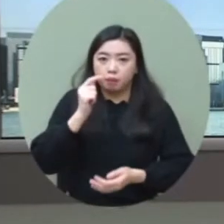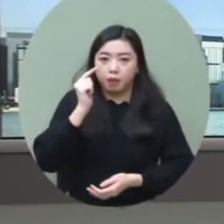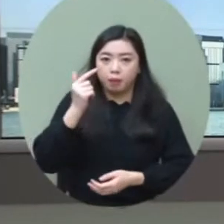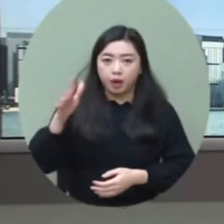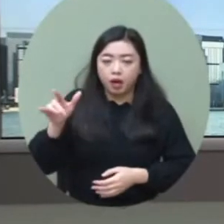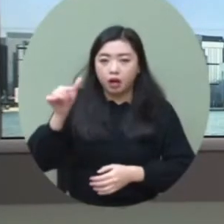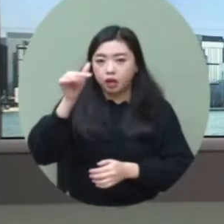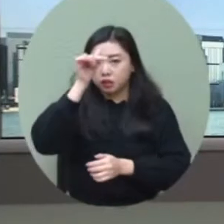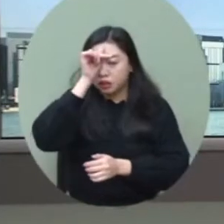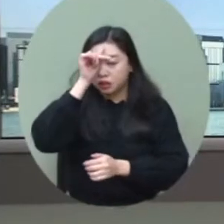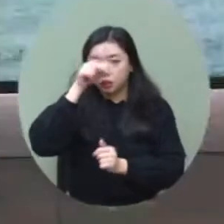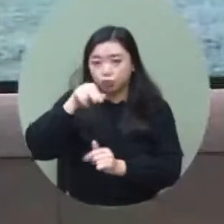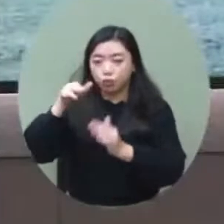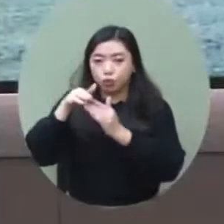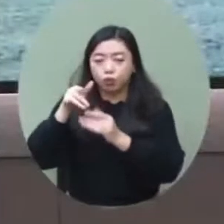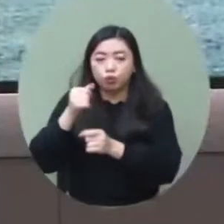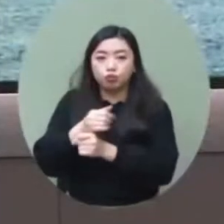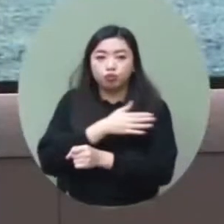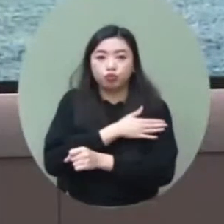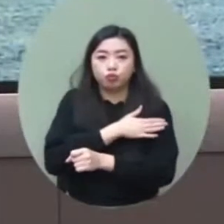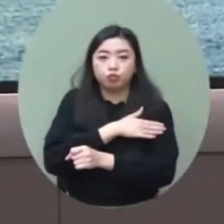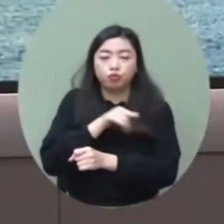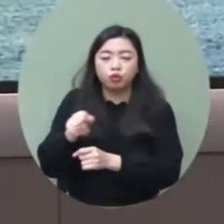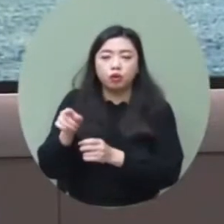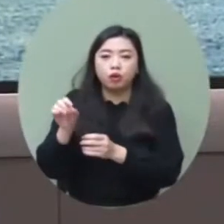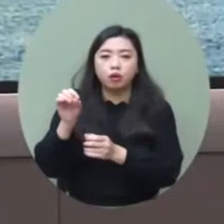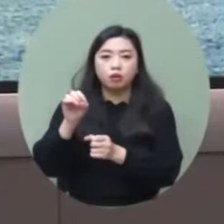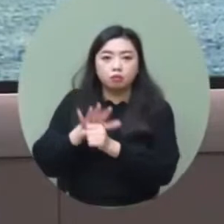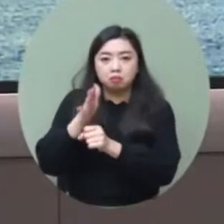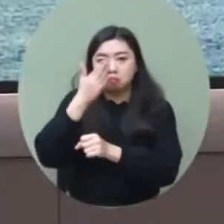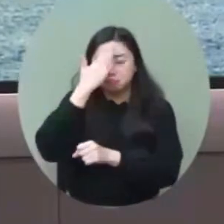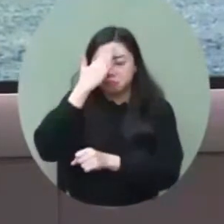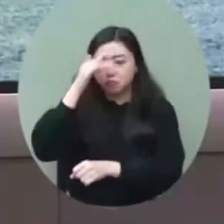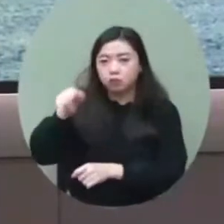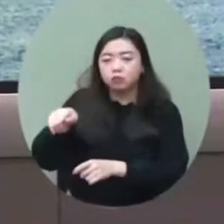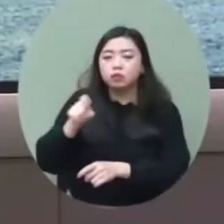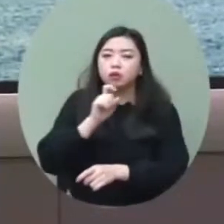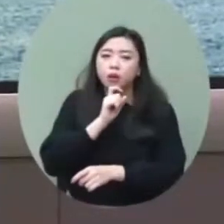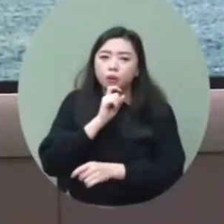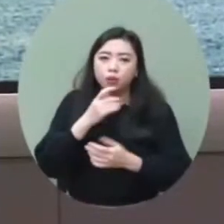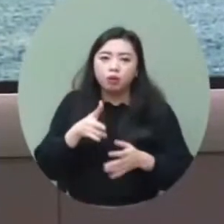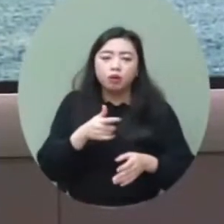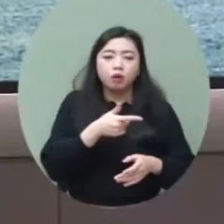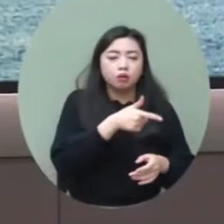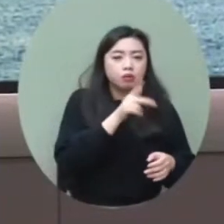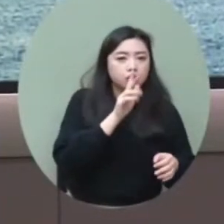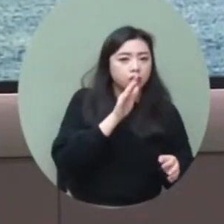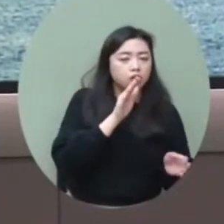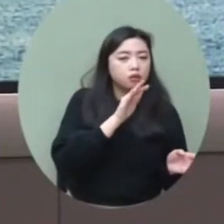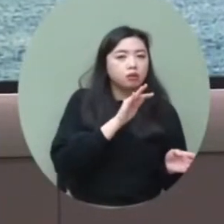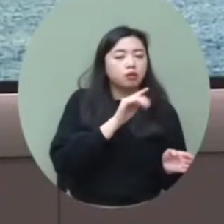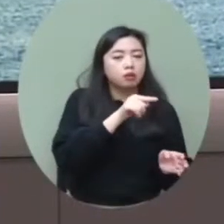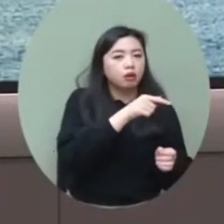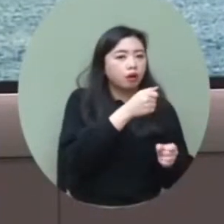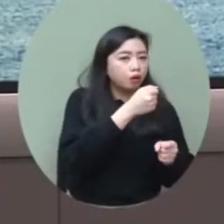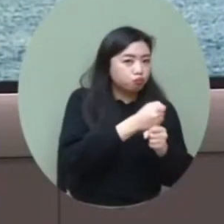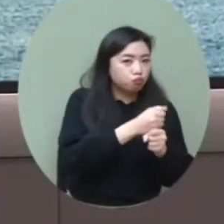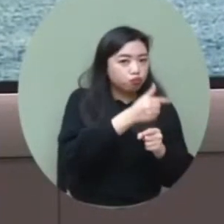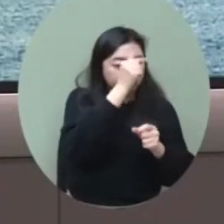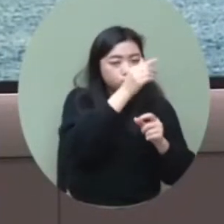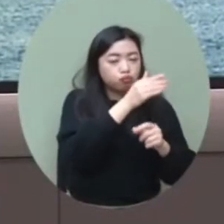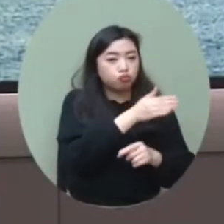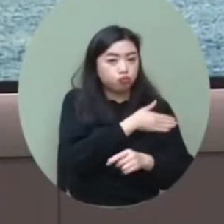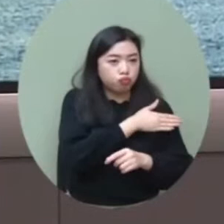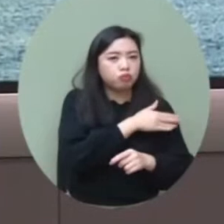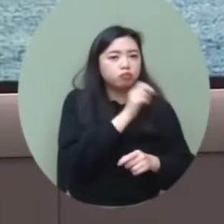our staff are still working very hard to take care of the patients, including the COVID and non-COVID patients. I want to take this chance